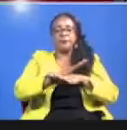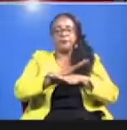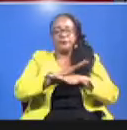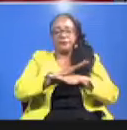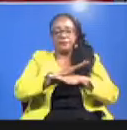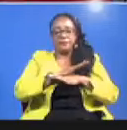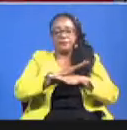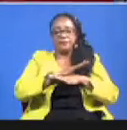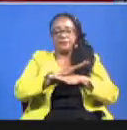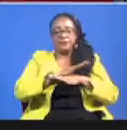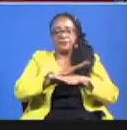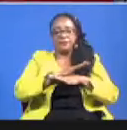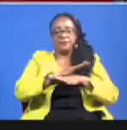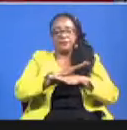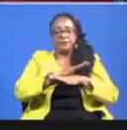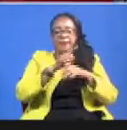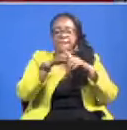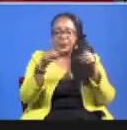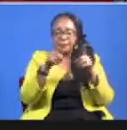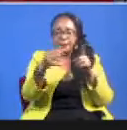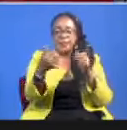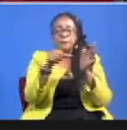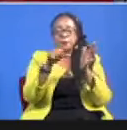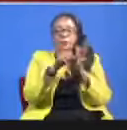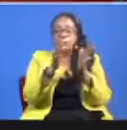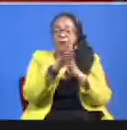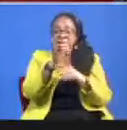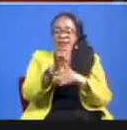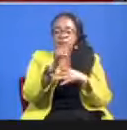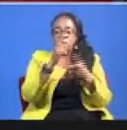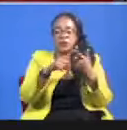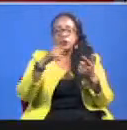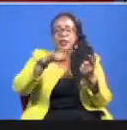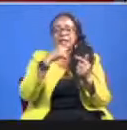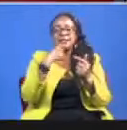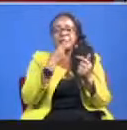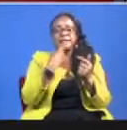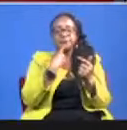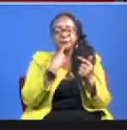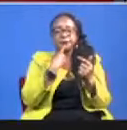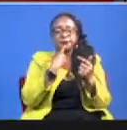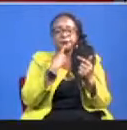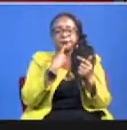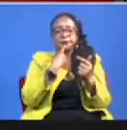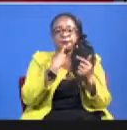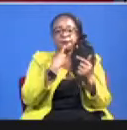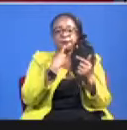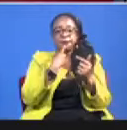to actually repudiate a contract. I don't know that that's true, that's possible. But the problem with this, what we are calling